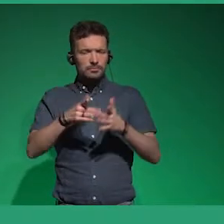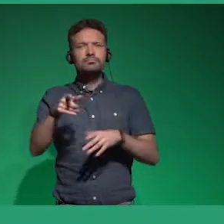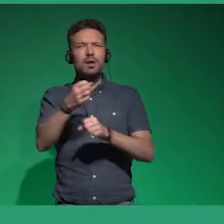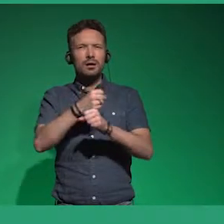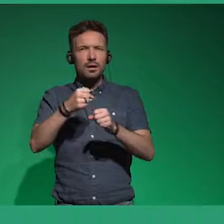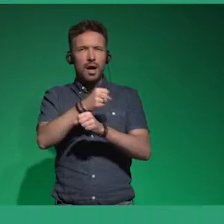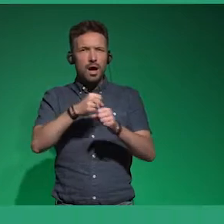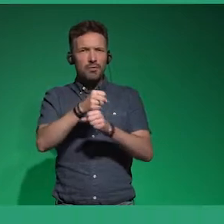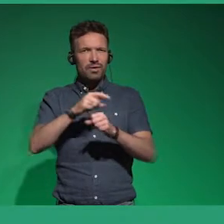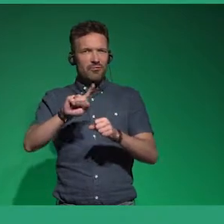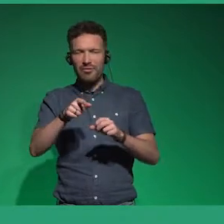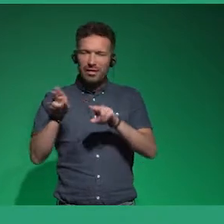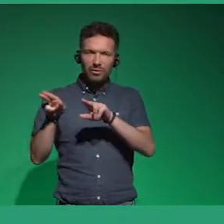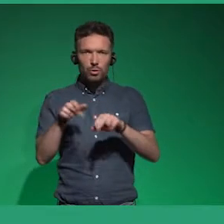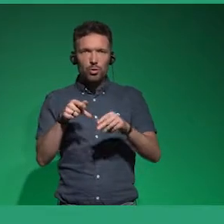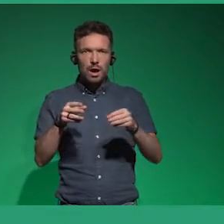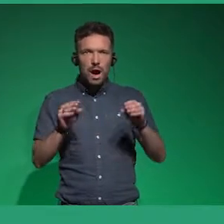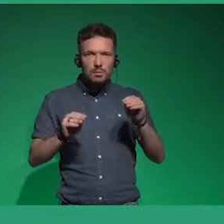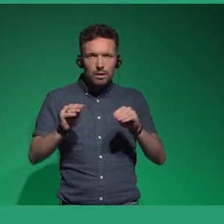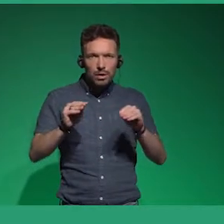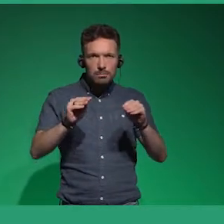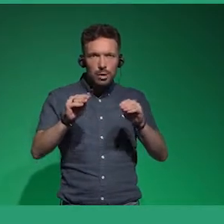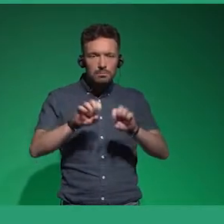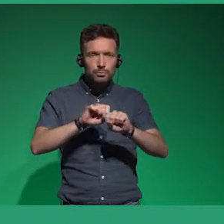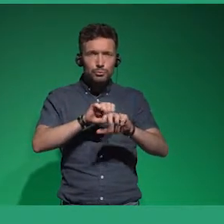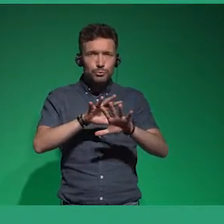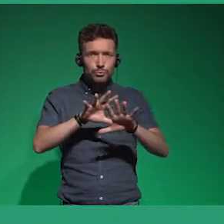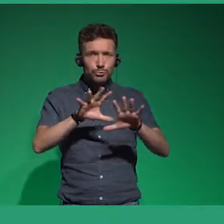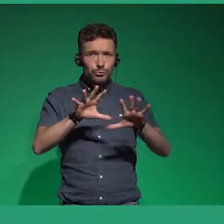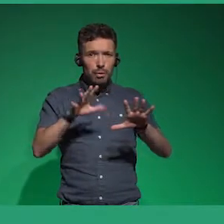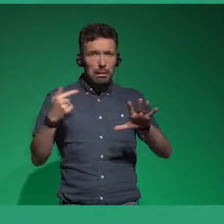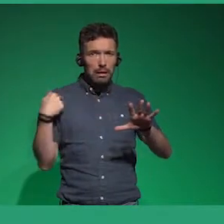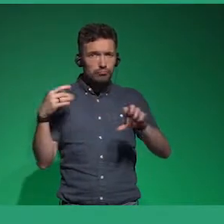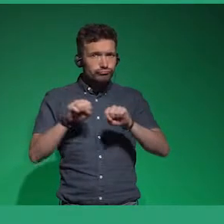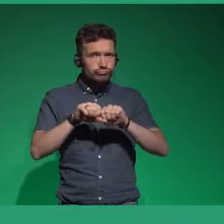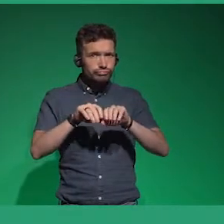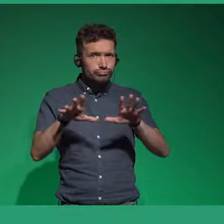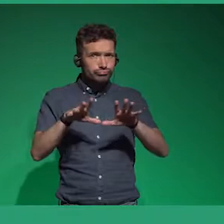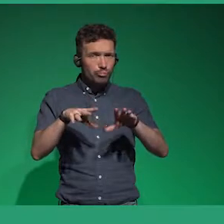Tahun 2018 kita menanam kopi. Itu untuk tujuannya